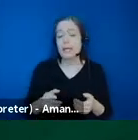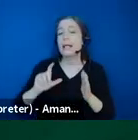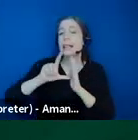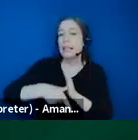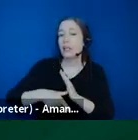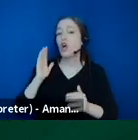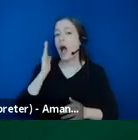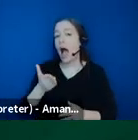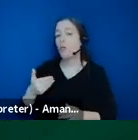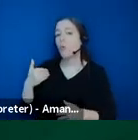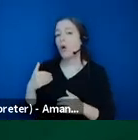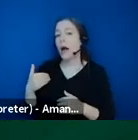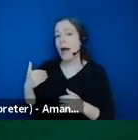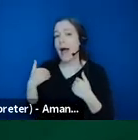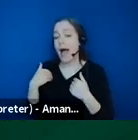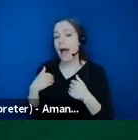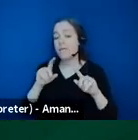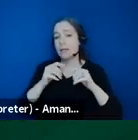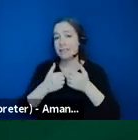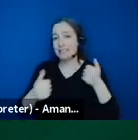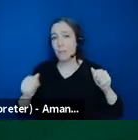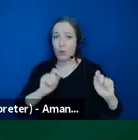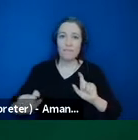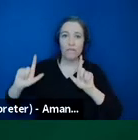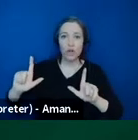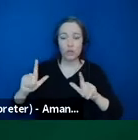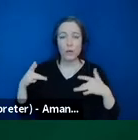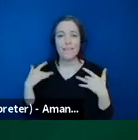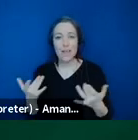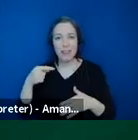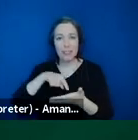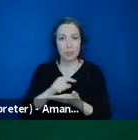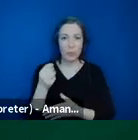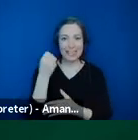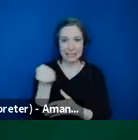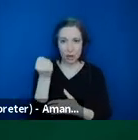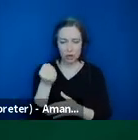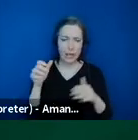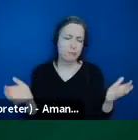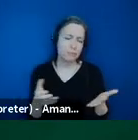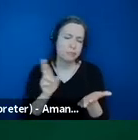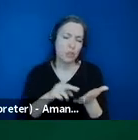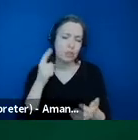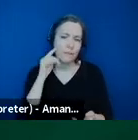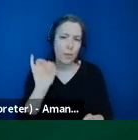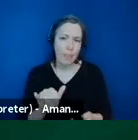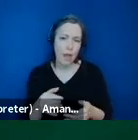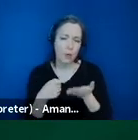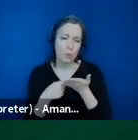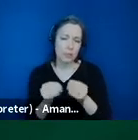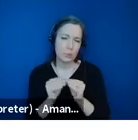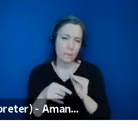on Saturday that I encourage you to register for and I'll cover more details about that towards the end of this presentation.